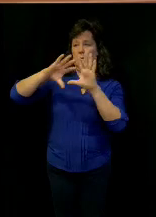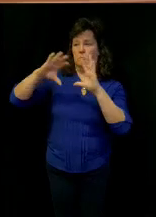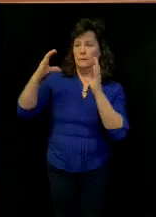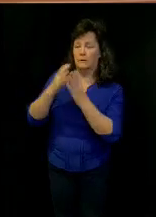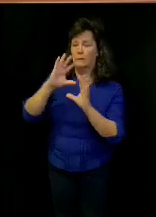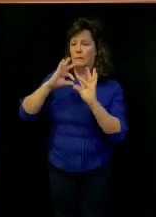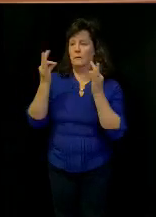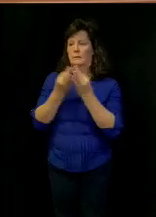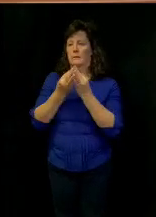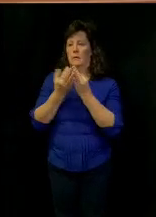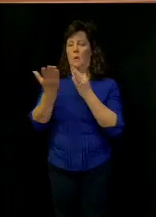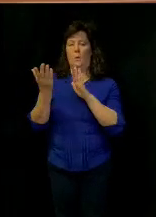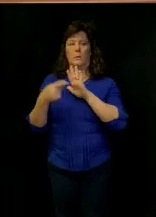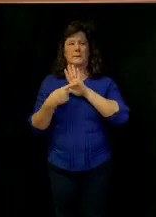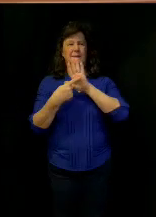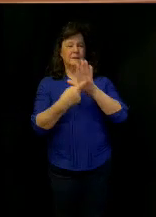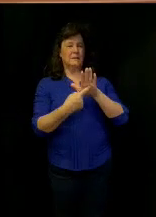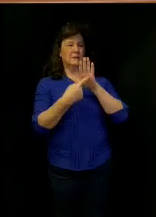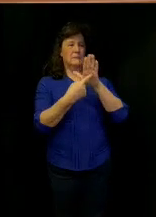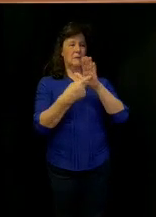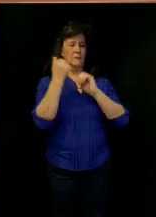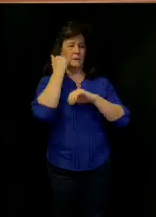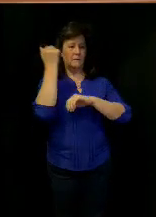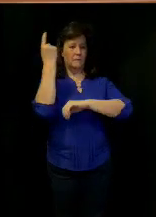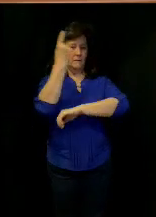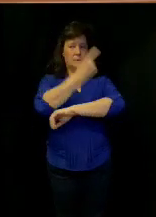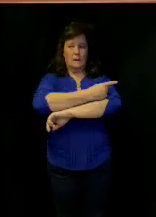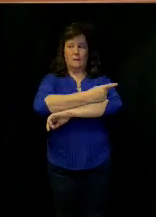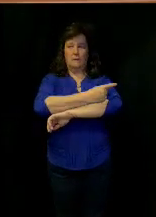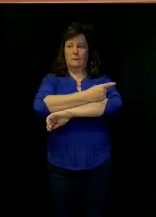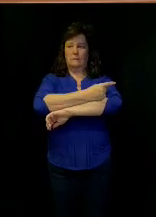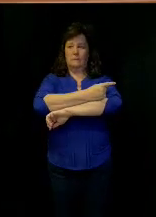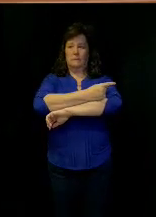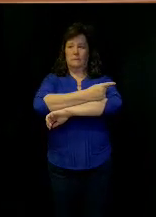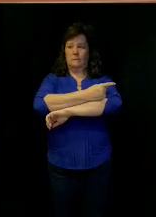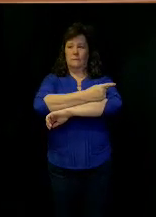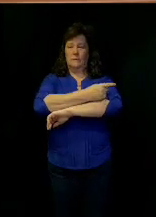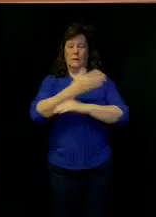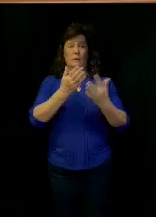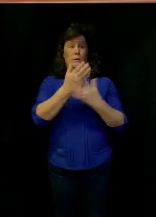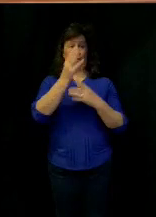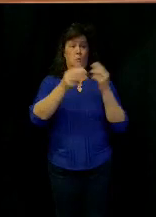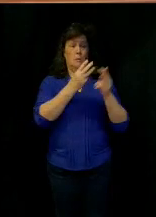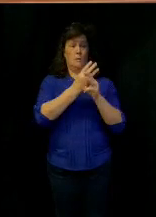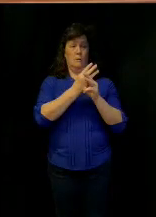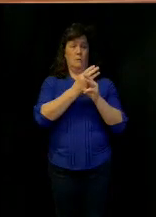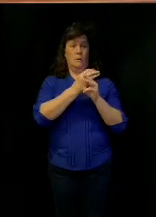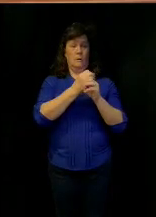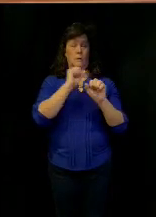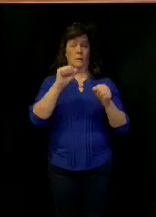in our society on an everyday basis can shape our identity.